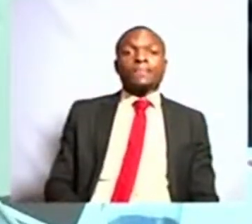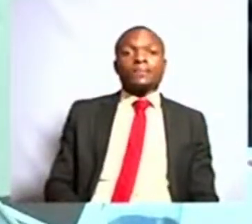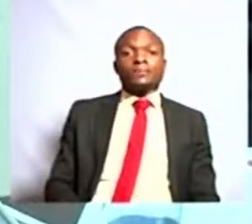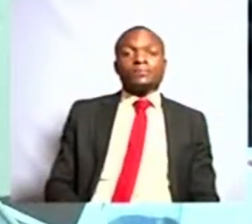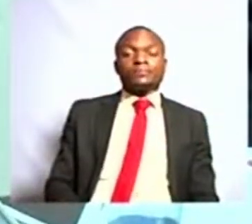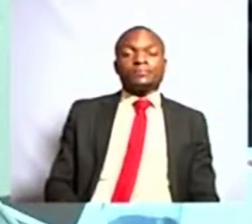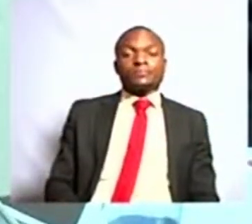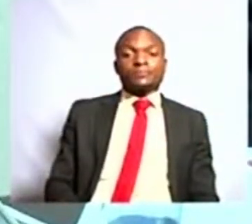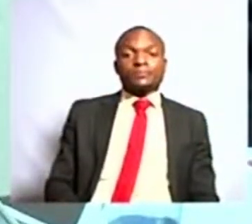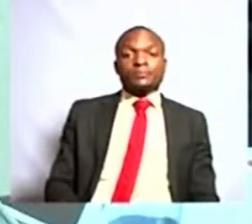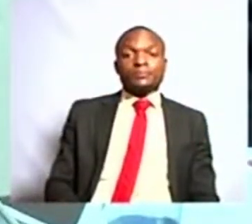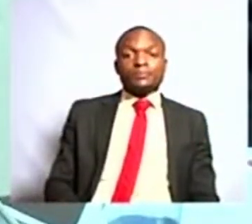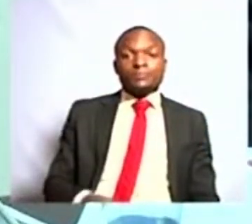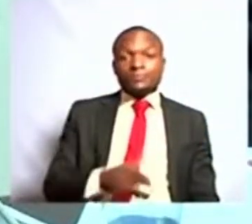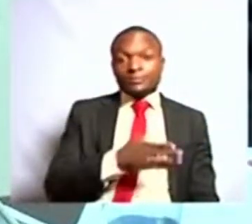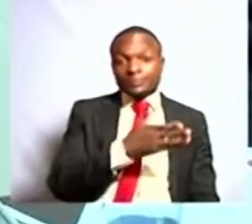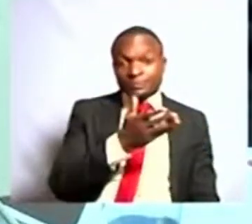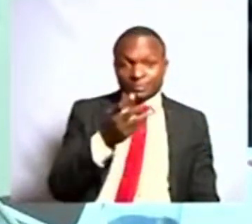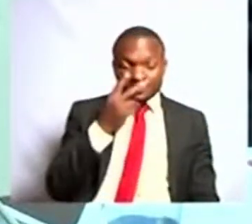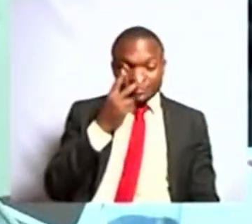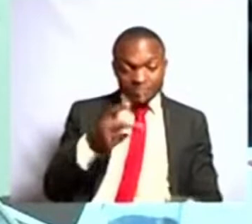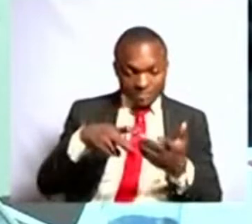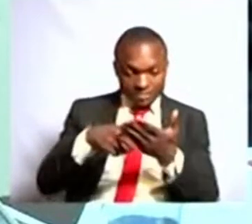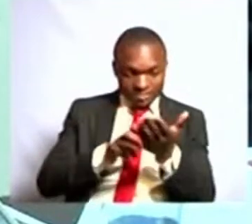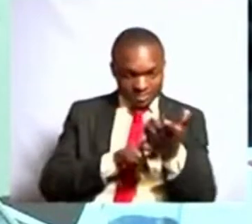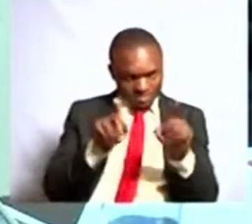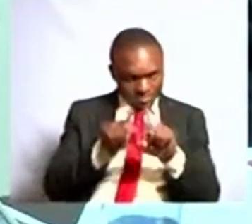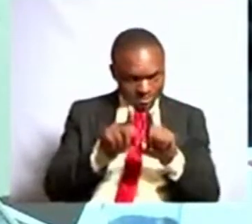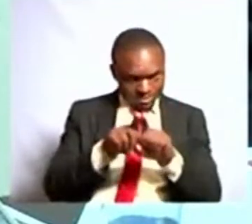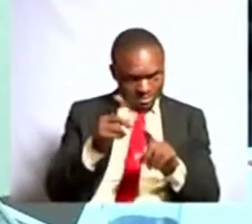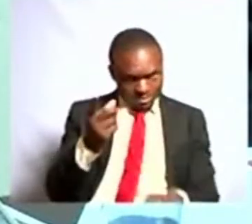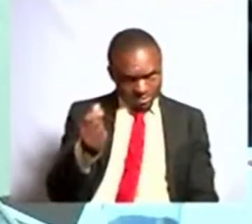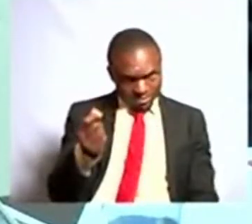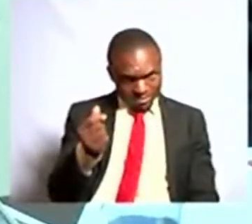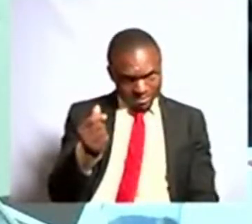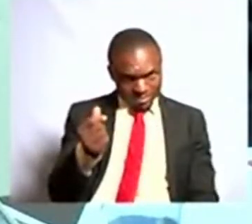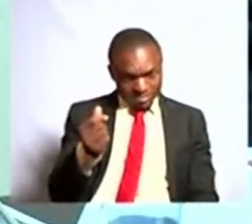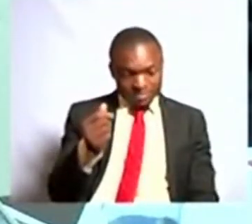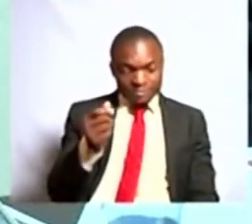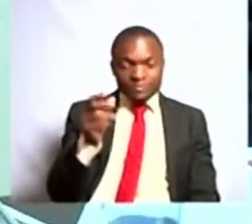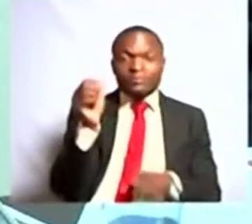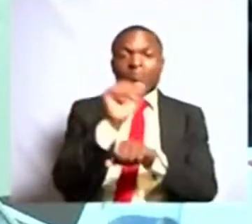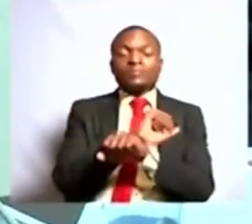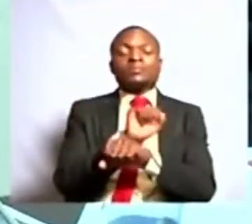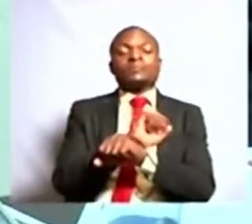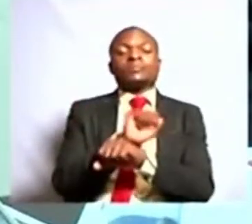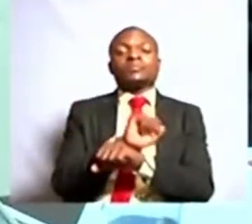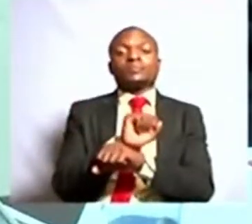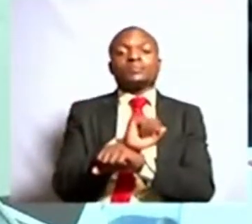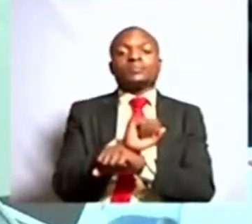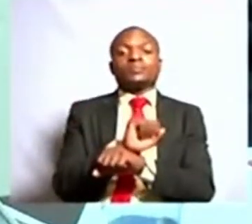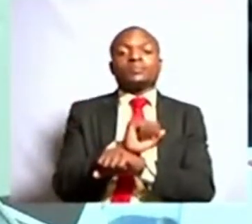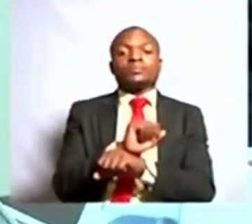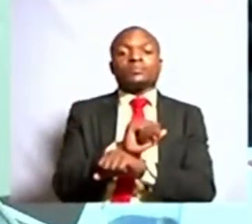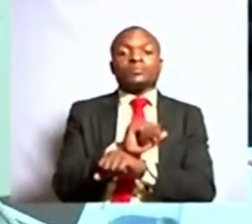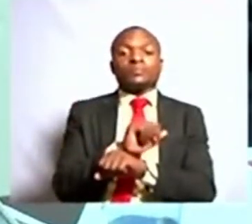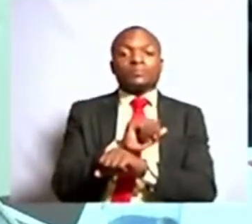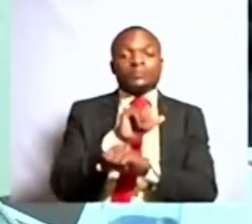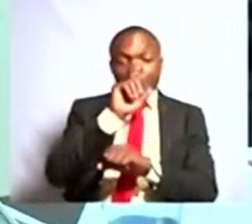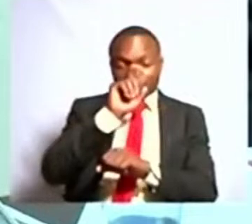where they were acknowledging receipt of this same money and the vehicles that are insured